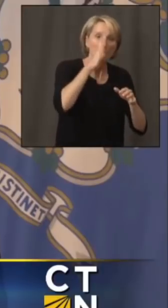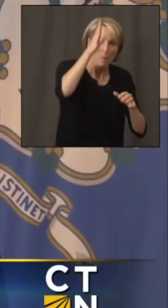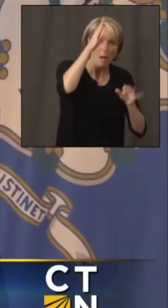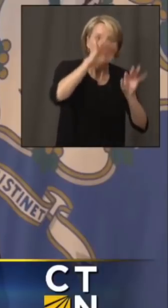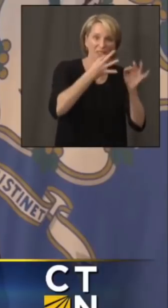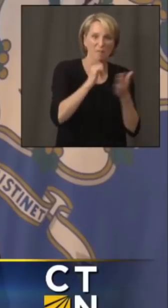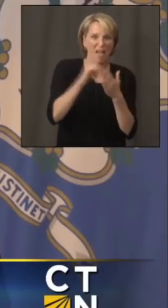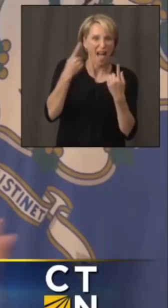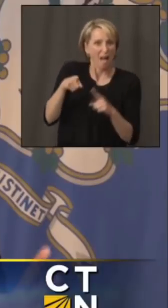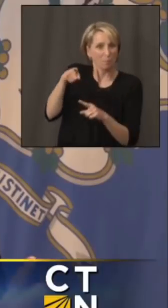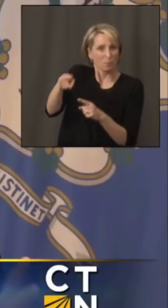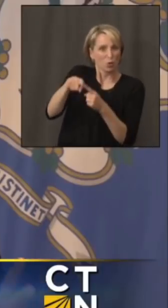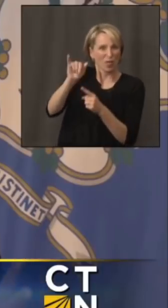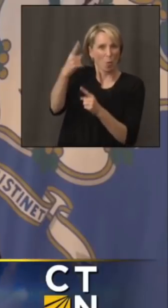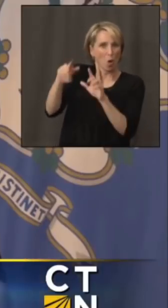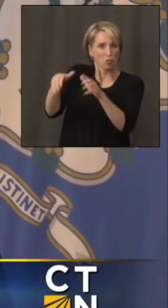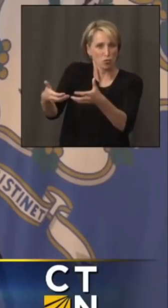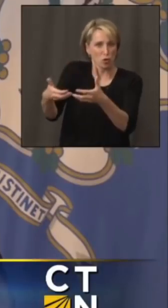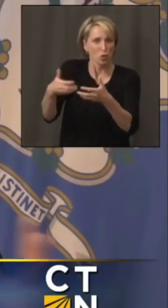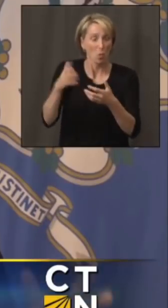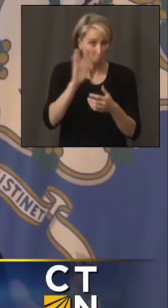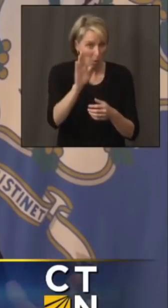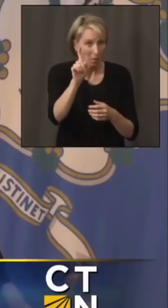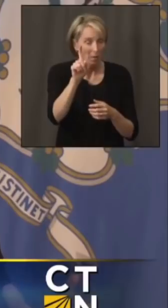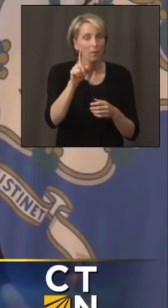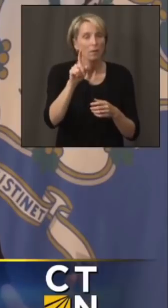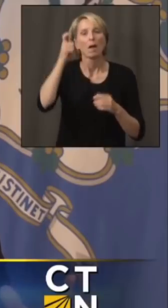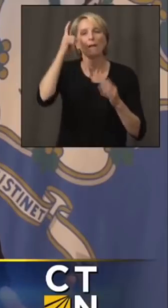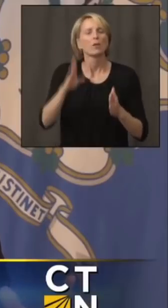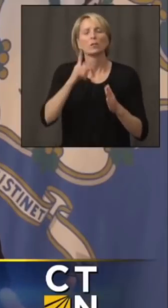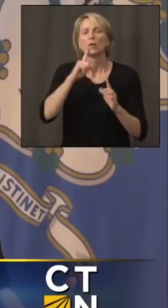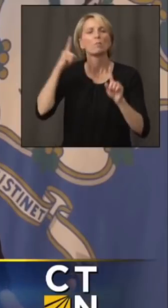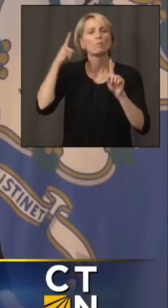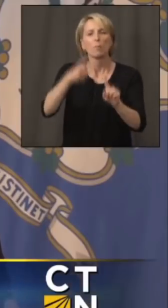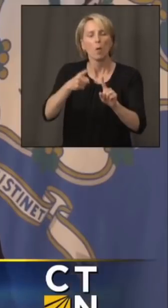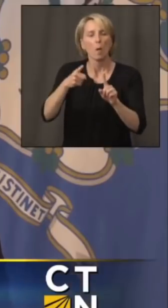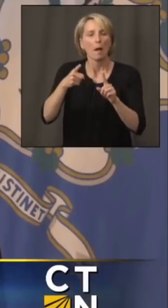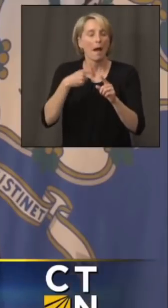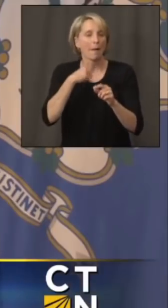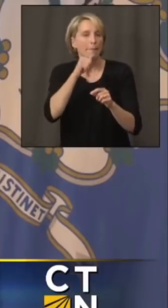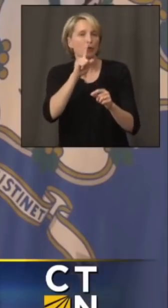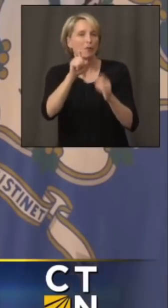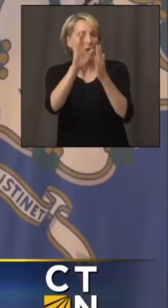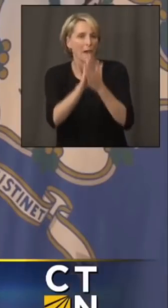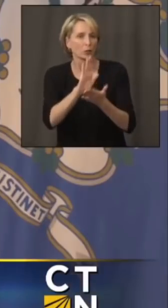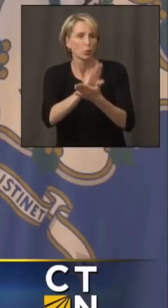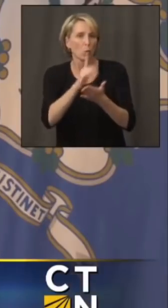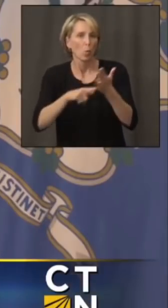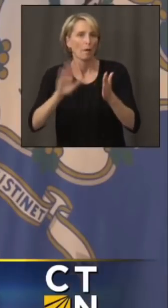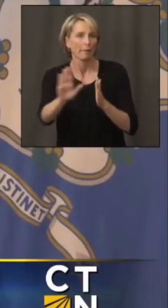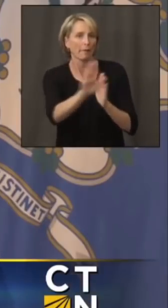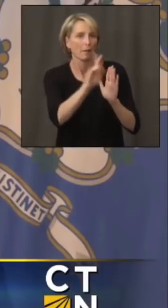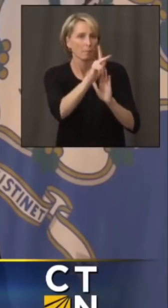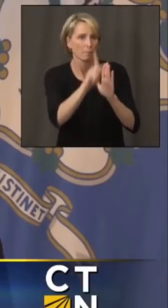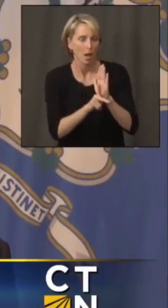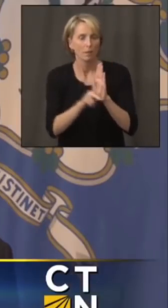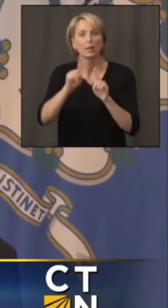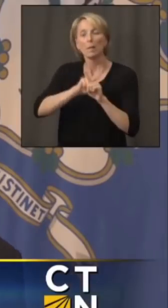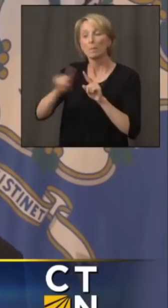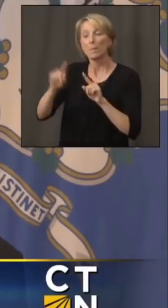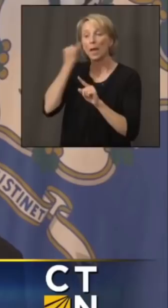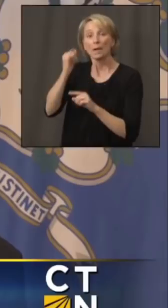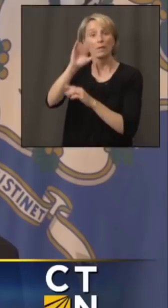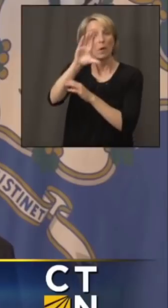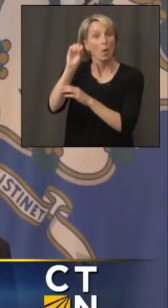that. Most importantly, we don't have to shut down the middle school. We don't have to shut down the school if we kept the cohort tight, meaning